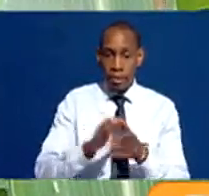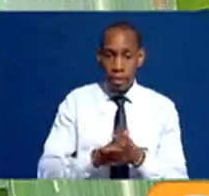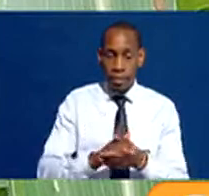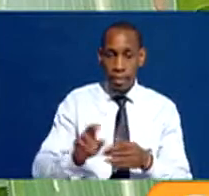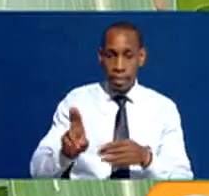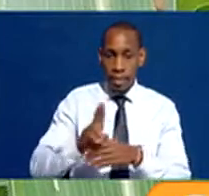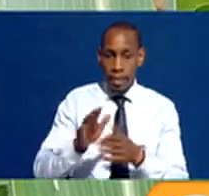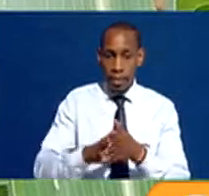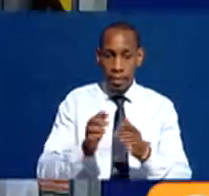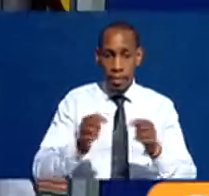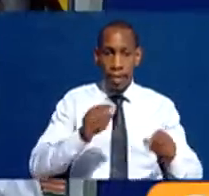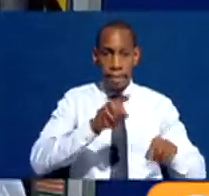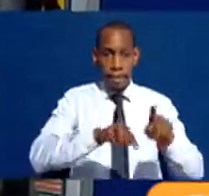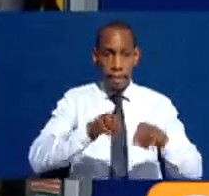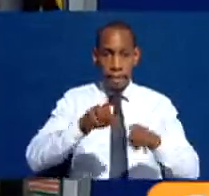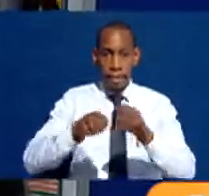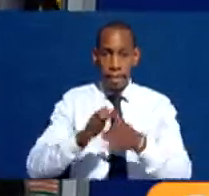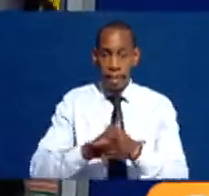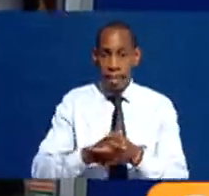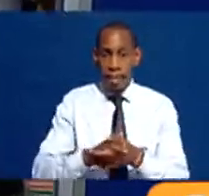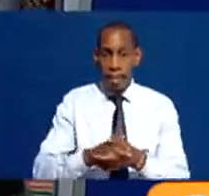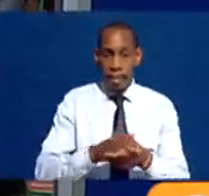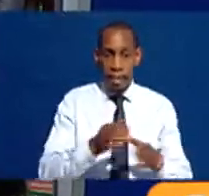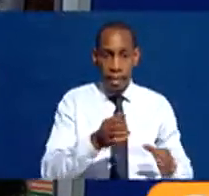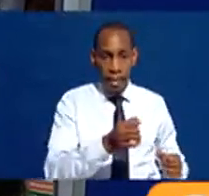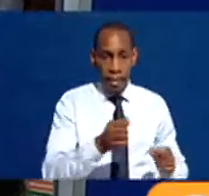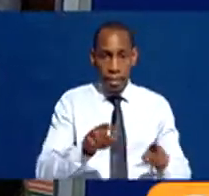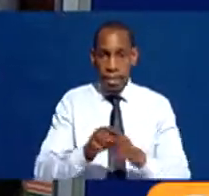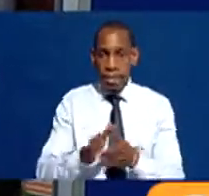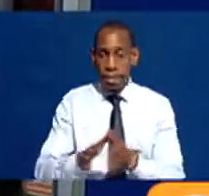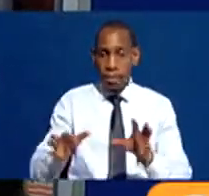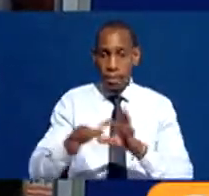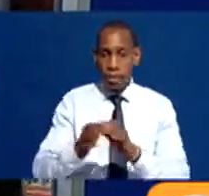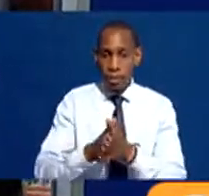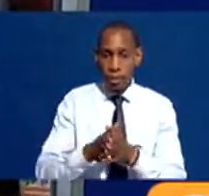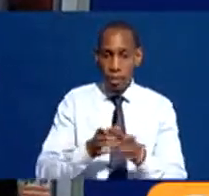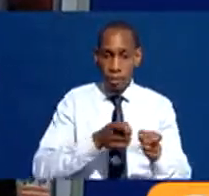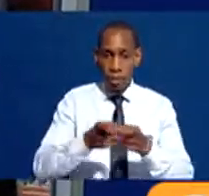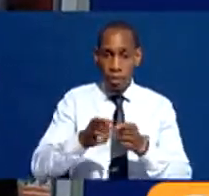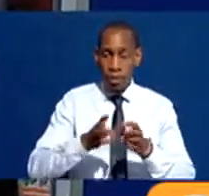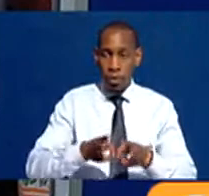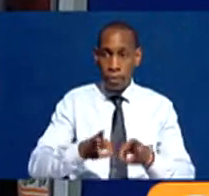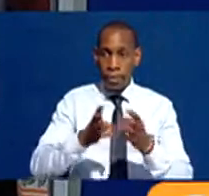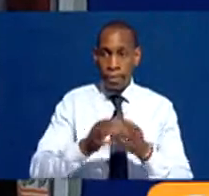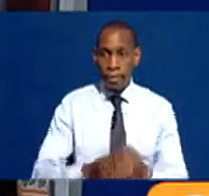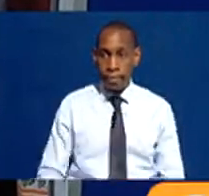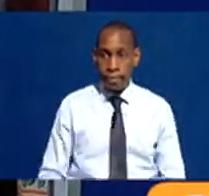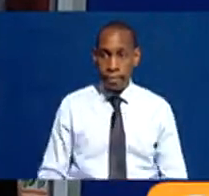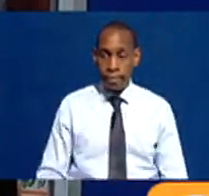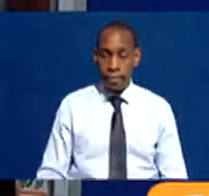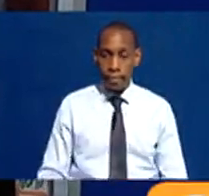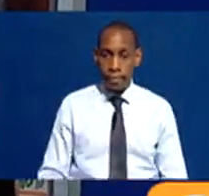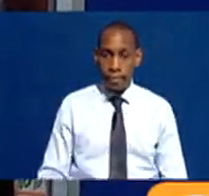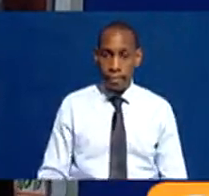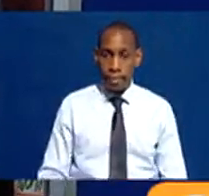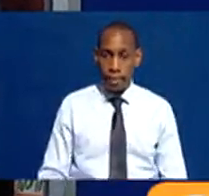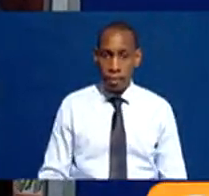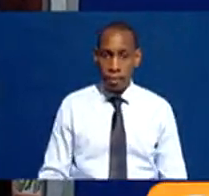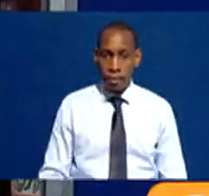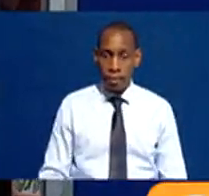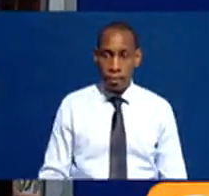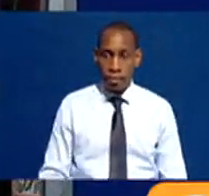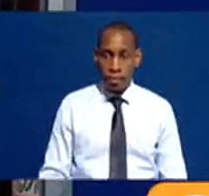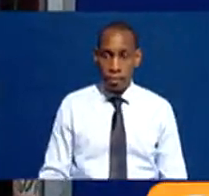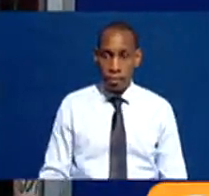of resistant varieties, biopesticides, and related biological control methods. The purpose of today is that is to make